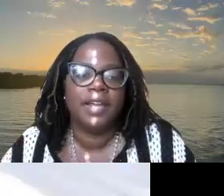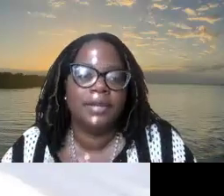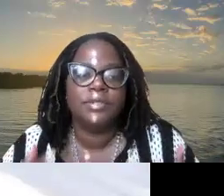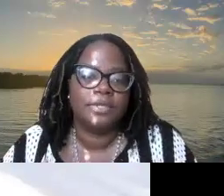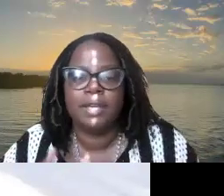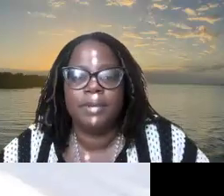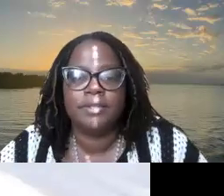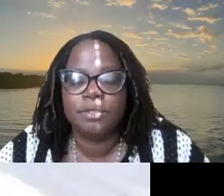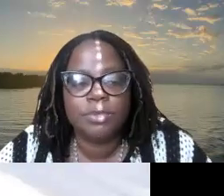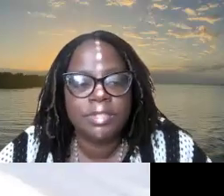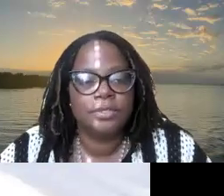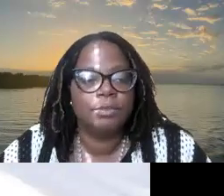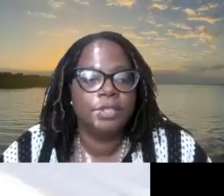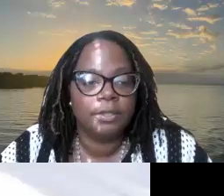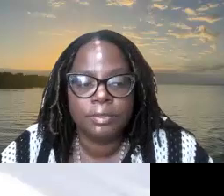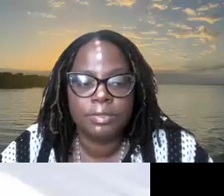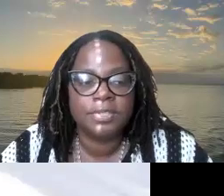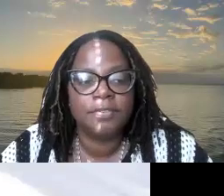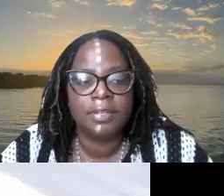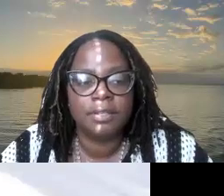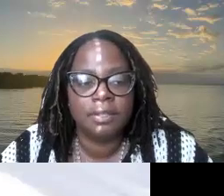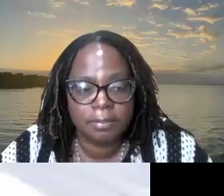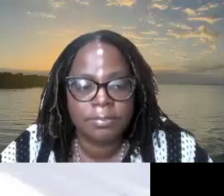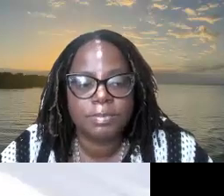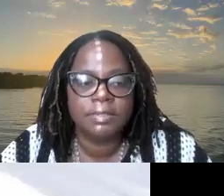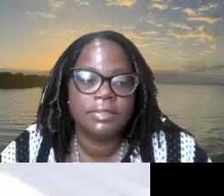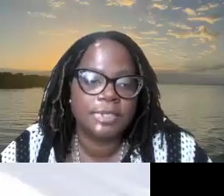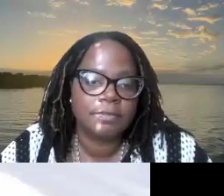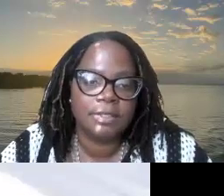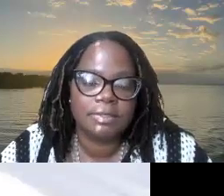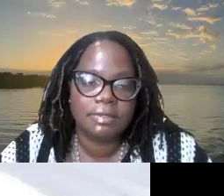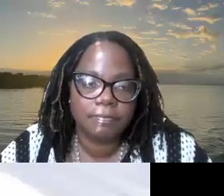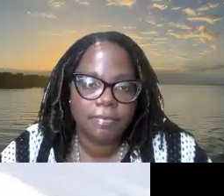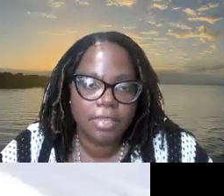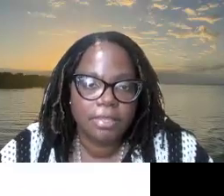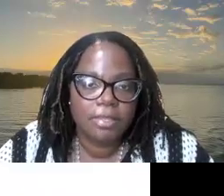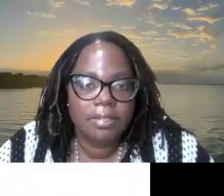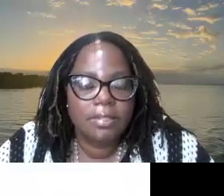some models of how to adapt policy and procedure to be culturally specific and respond to these.